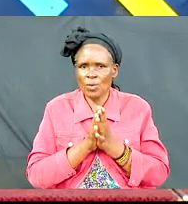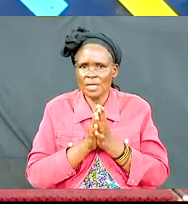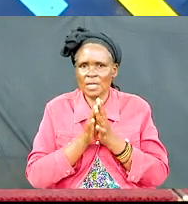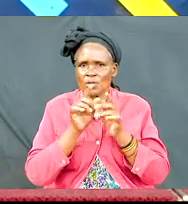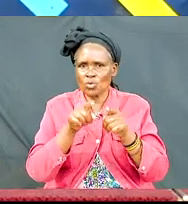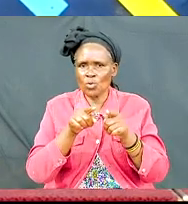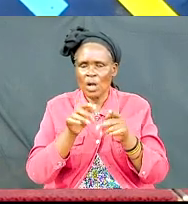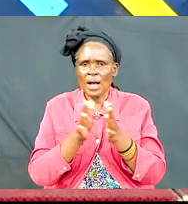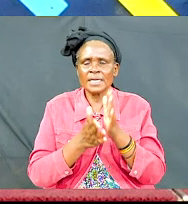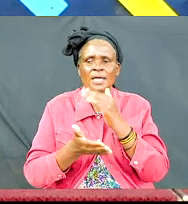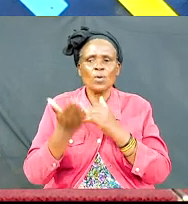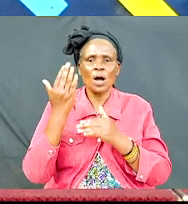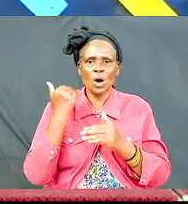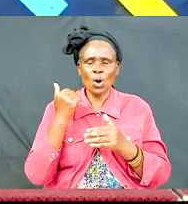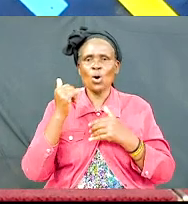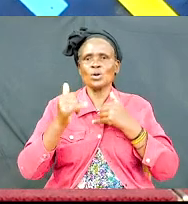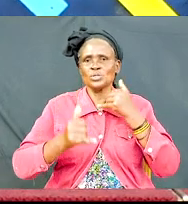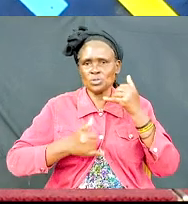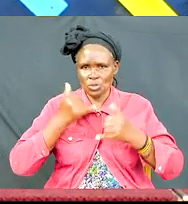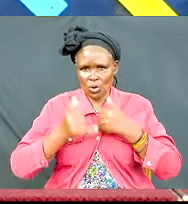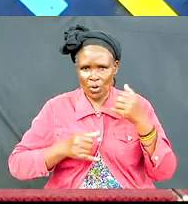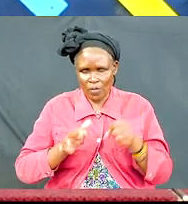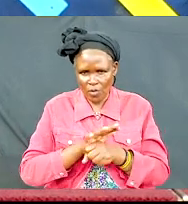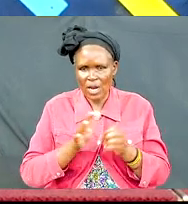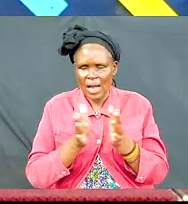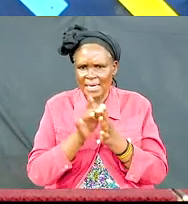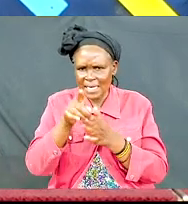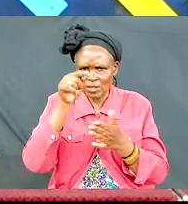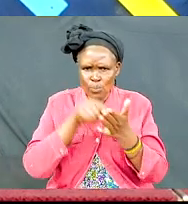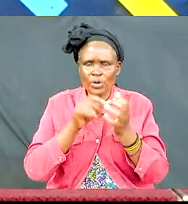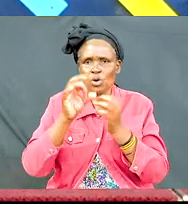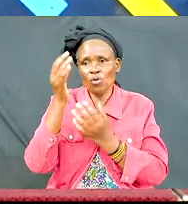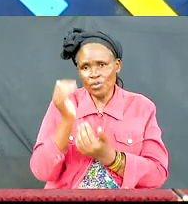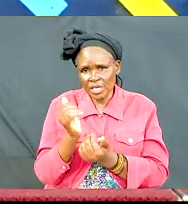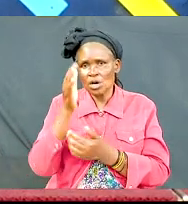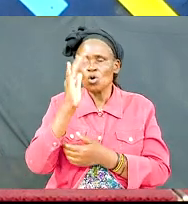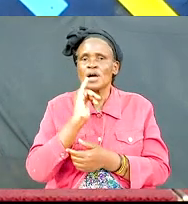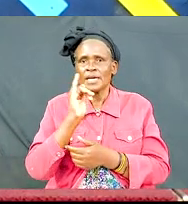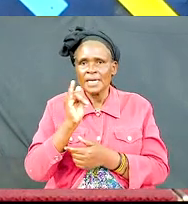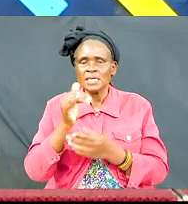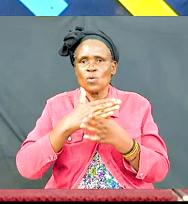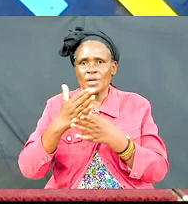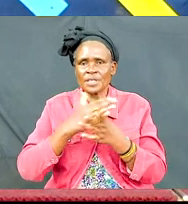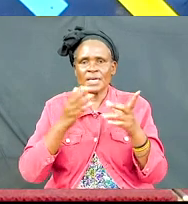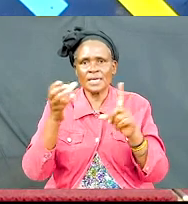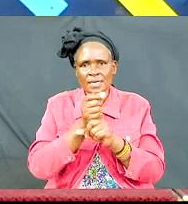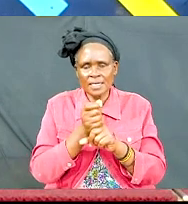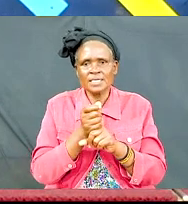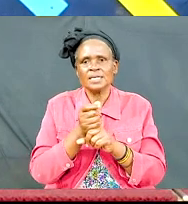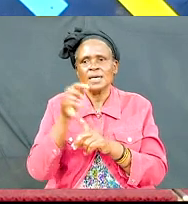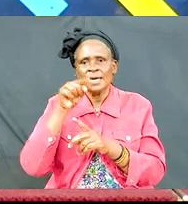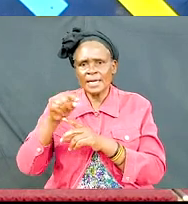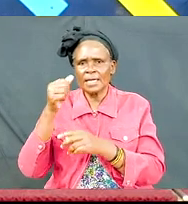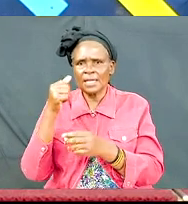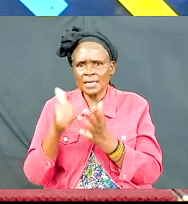they were overjoyed. At our point of need, God is within reach. In the midst of chaos